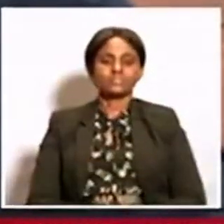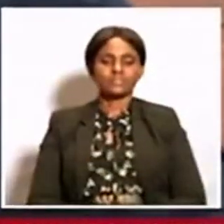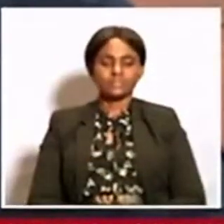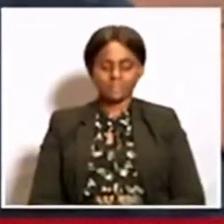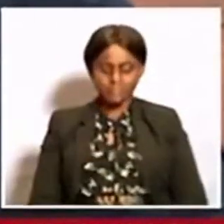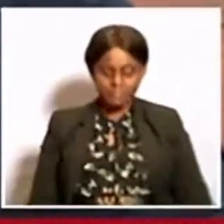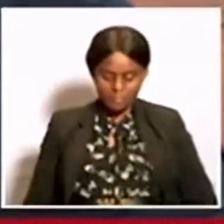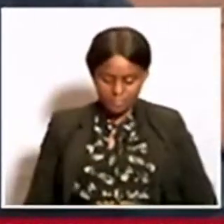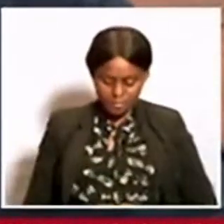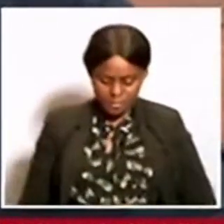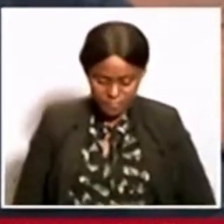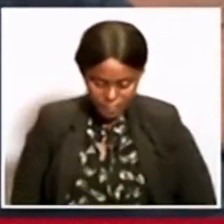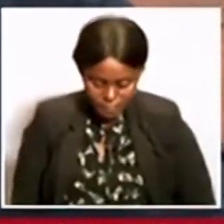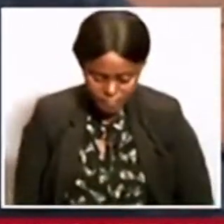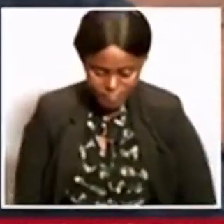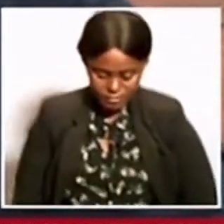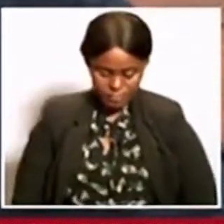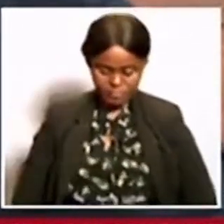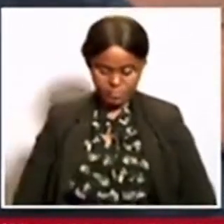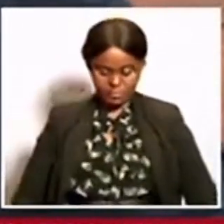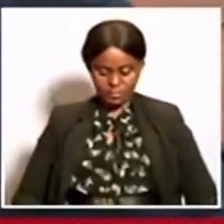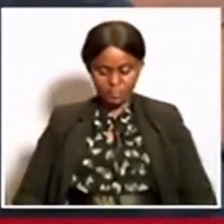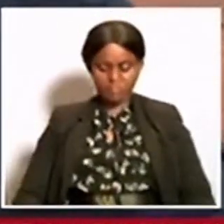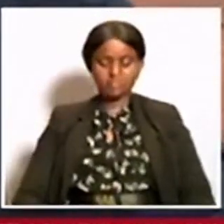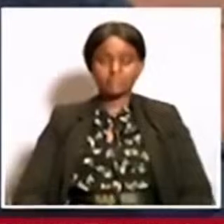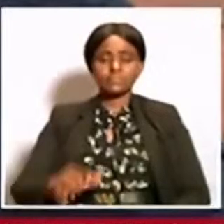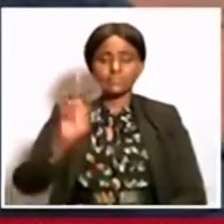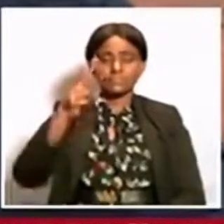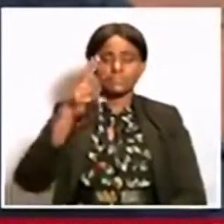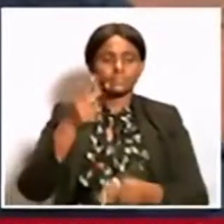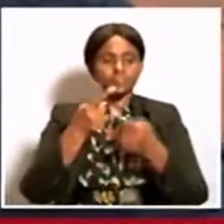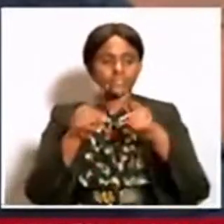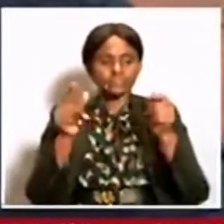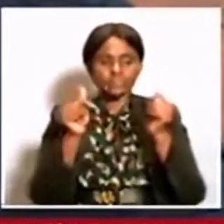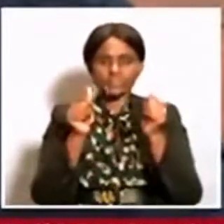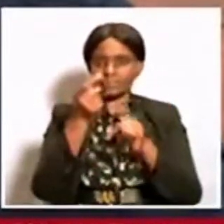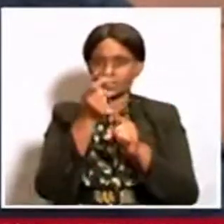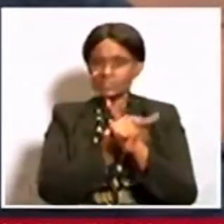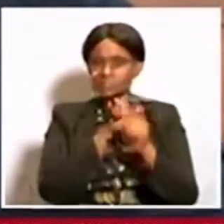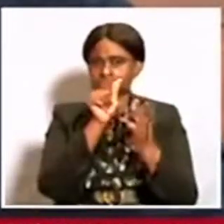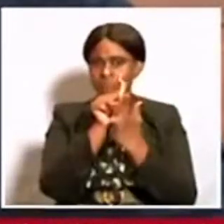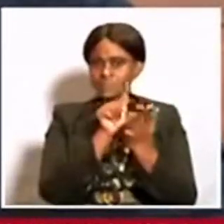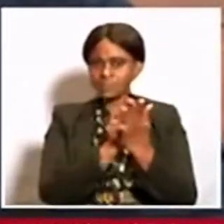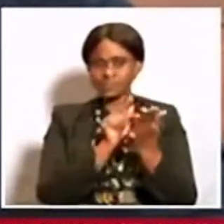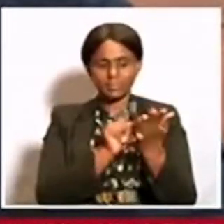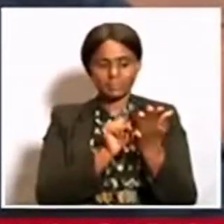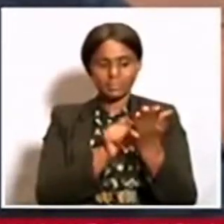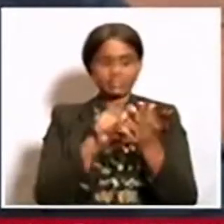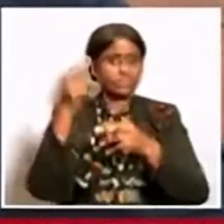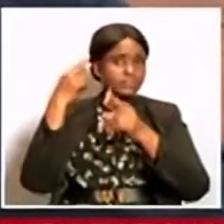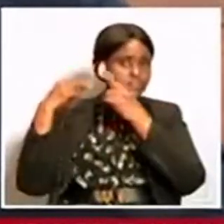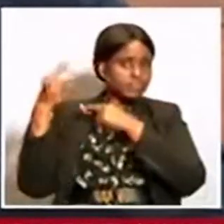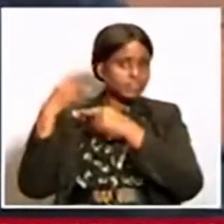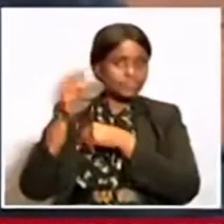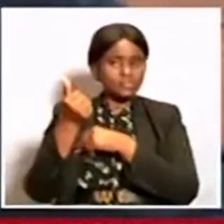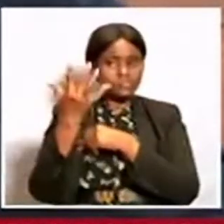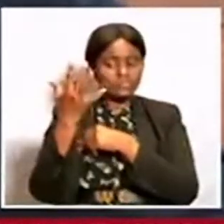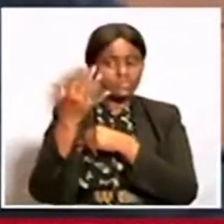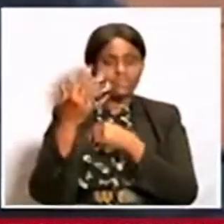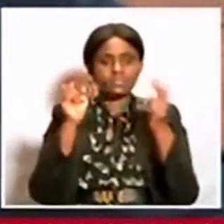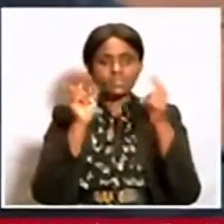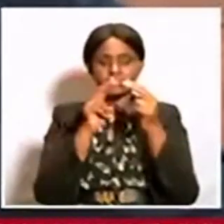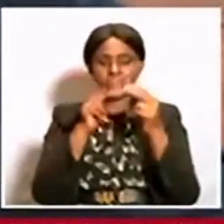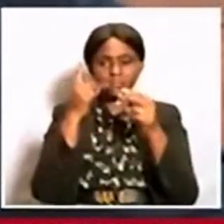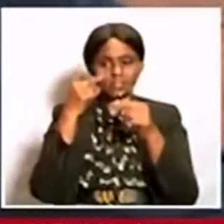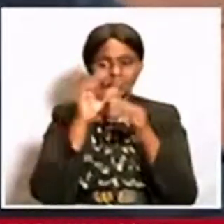top there, CS, second paragraph is saying, contrary to the Act, a review of 15 contracts